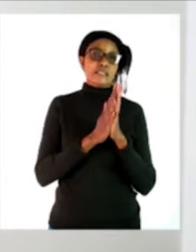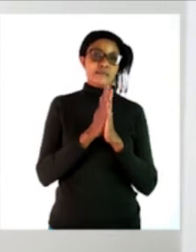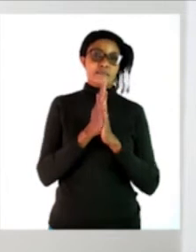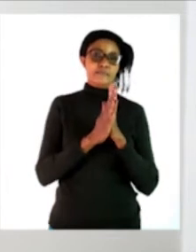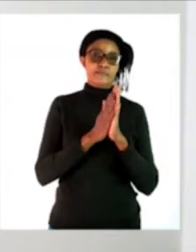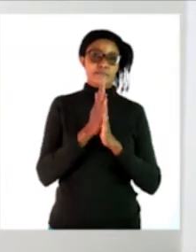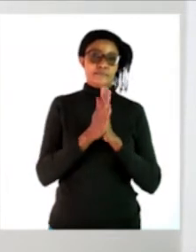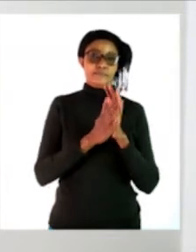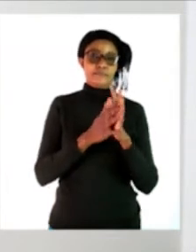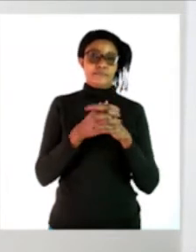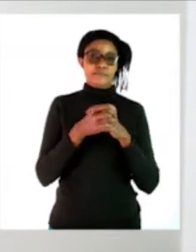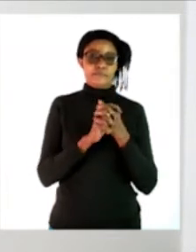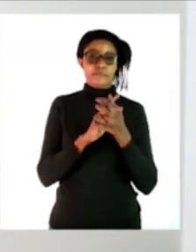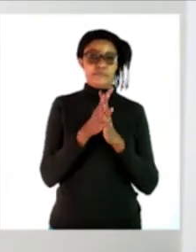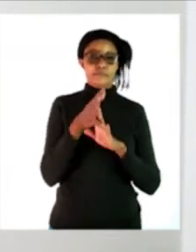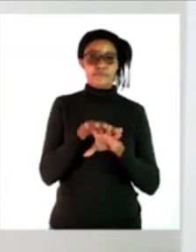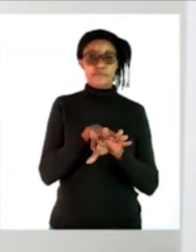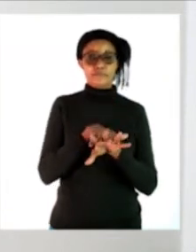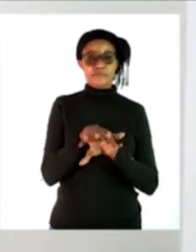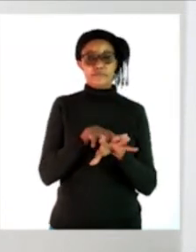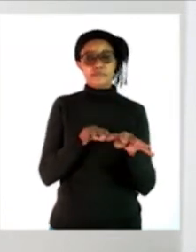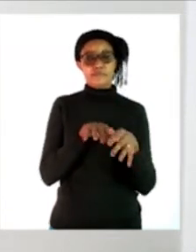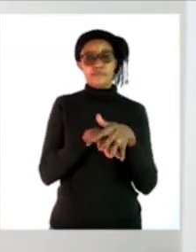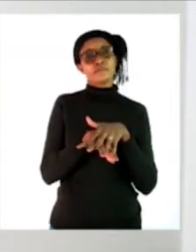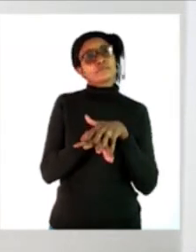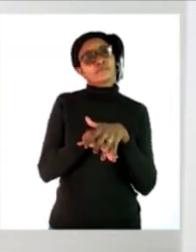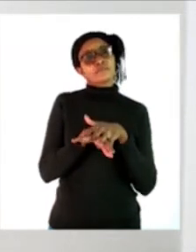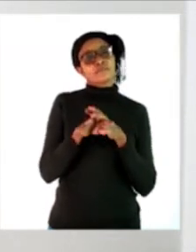hands. Between the fingers.